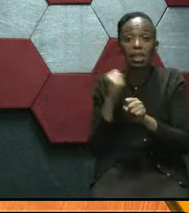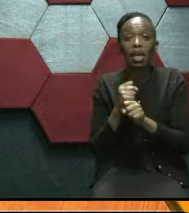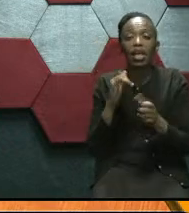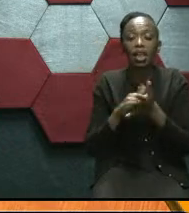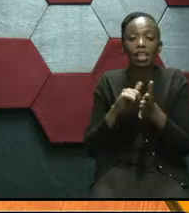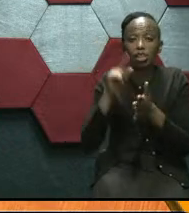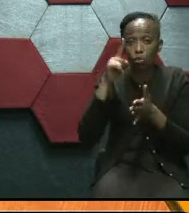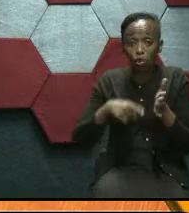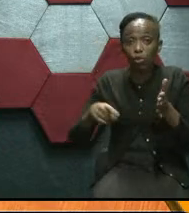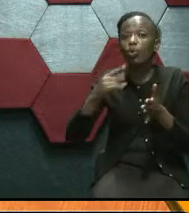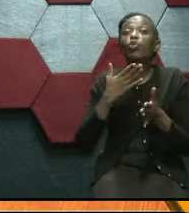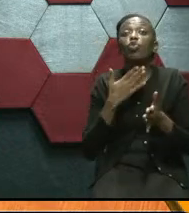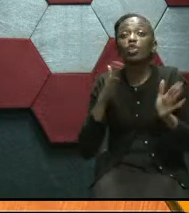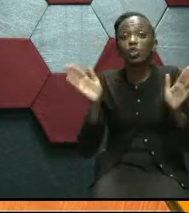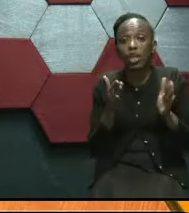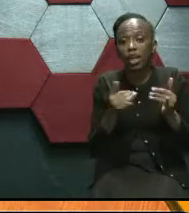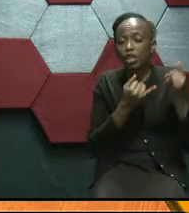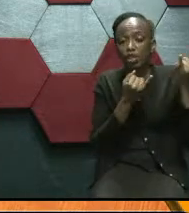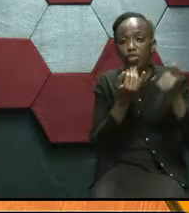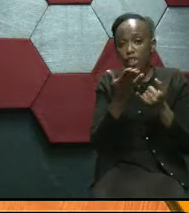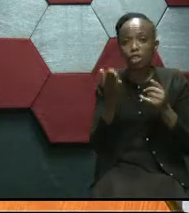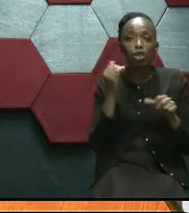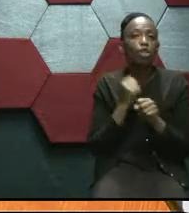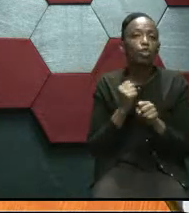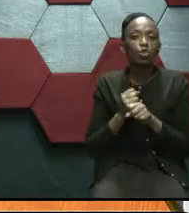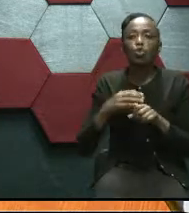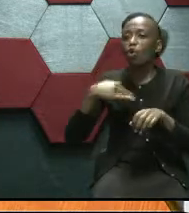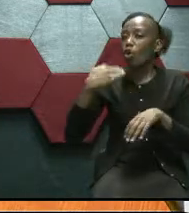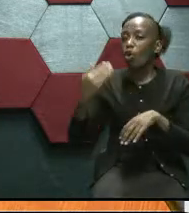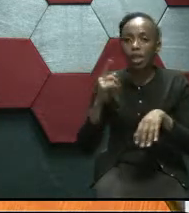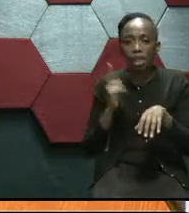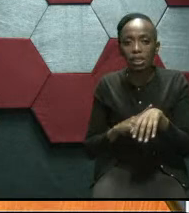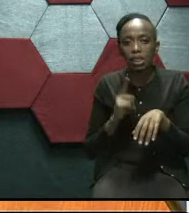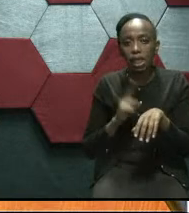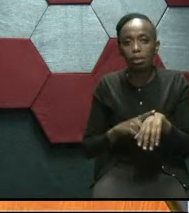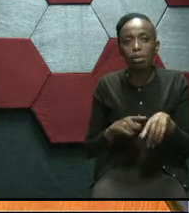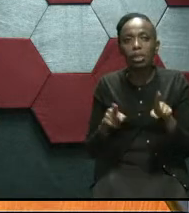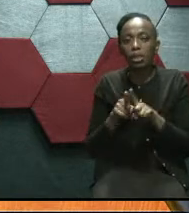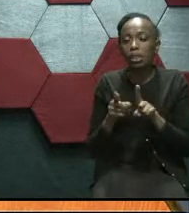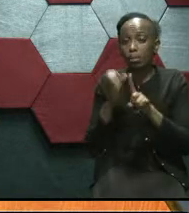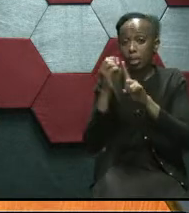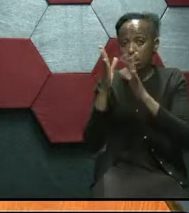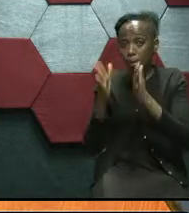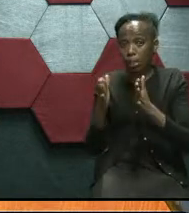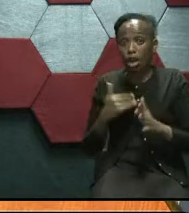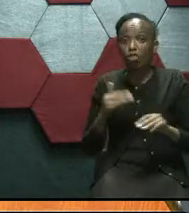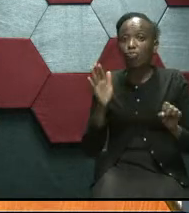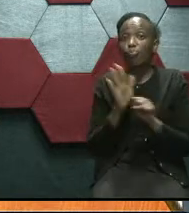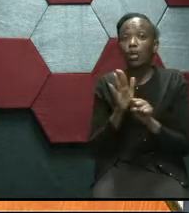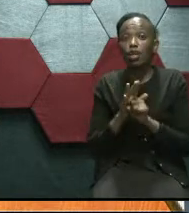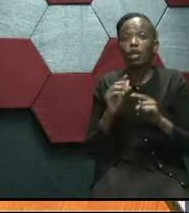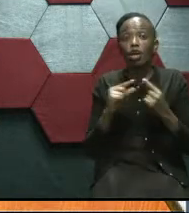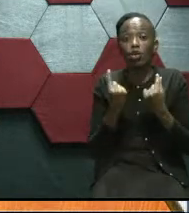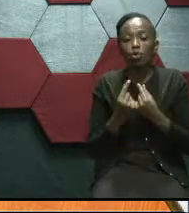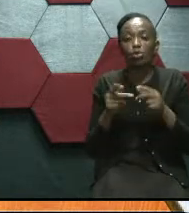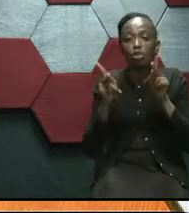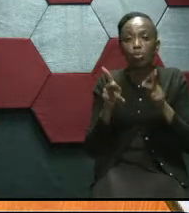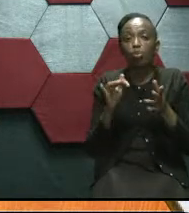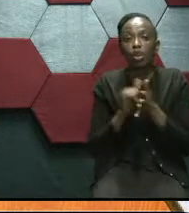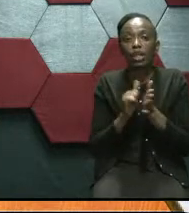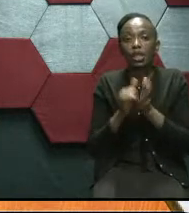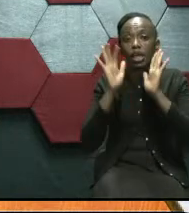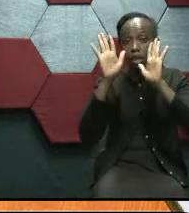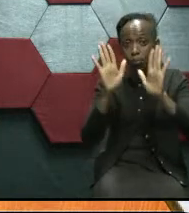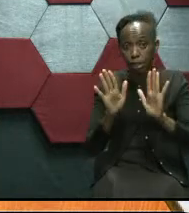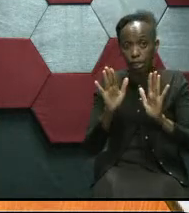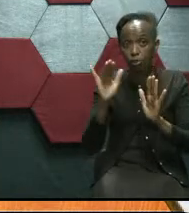to encourage and invite you guys to do every single time. As I mentioned, there are many groups of people that are so crucial